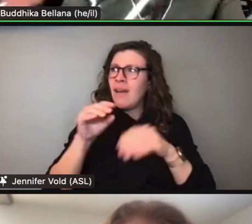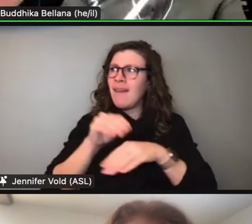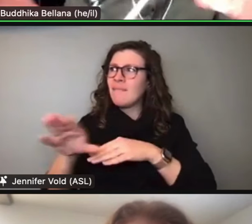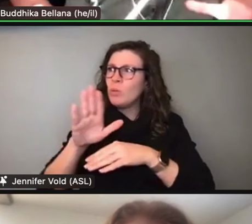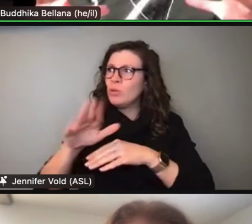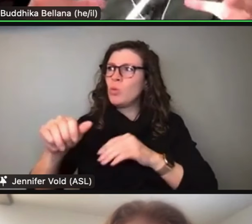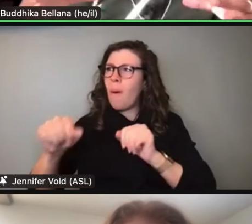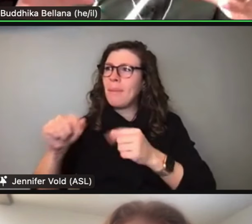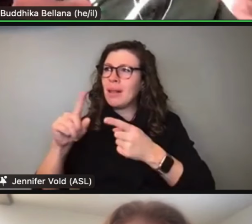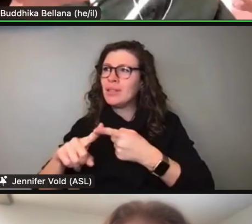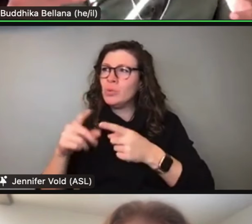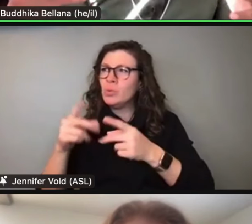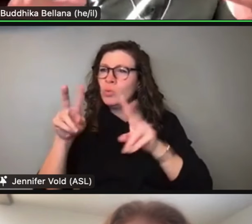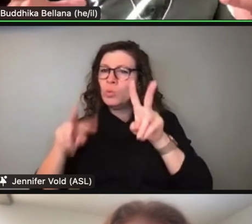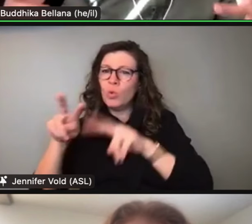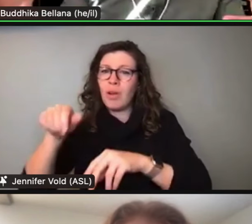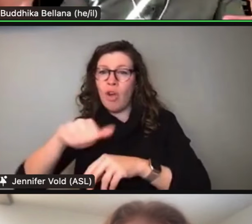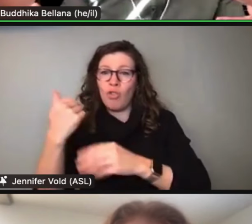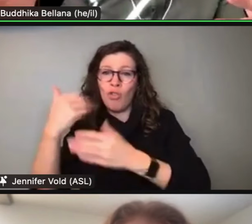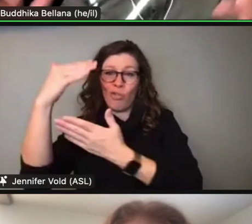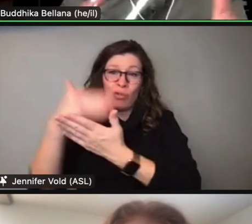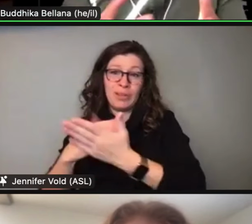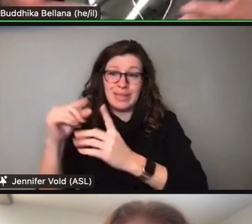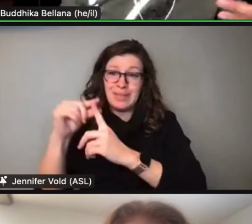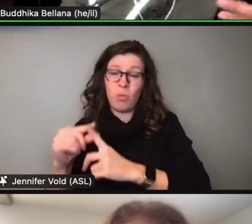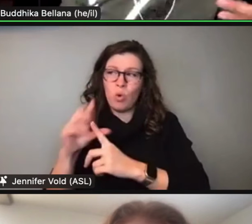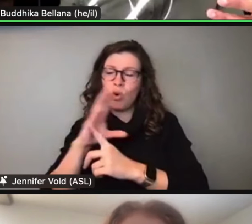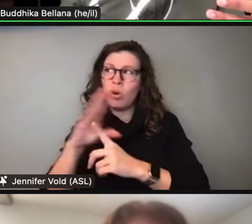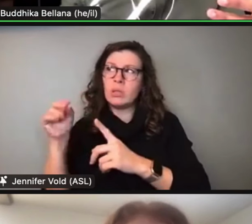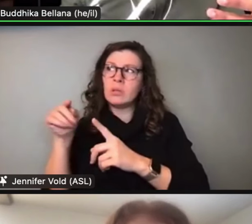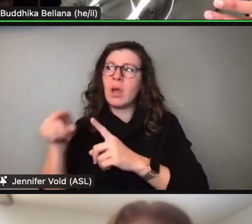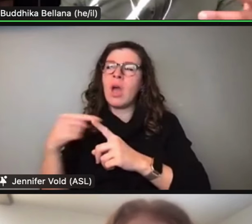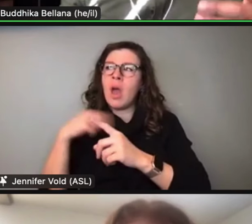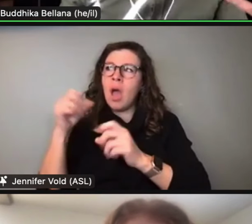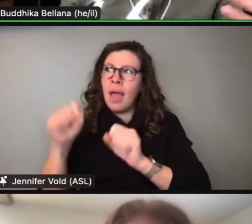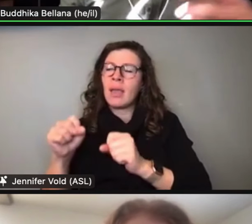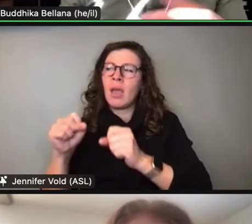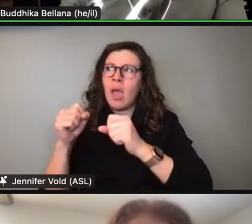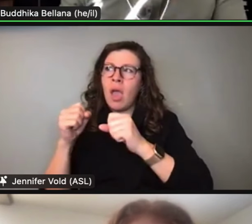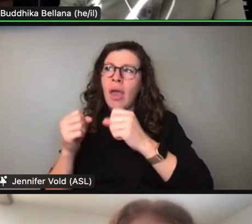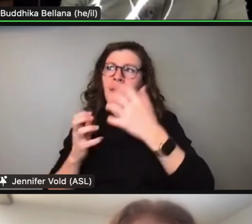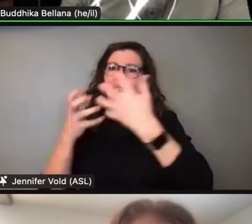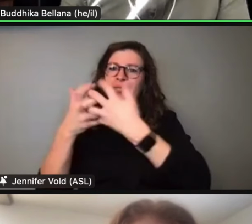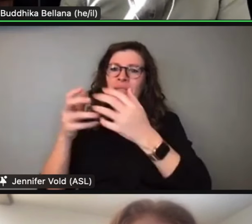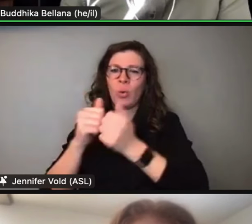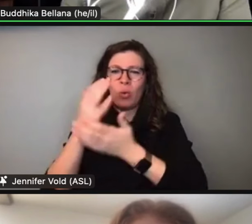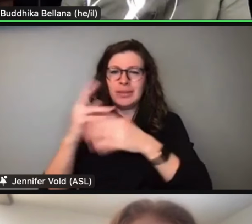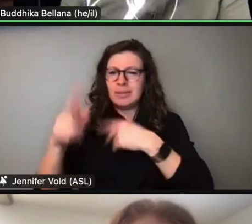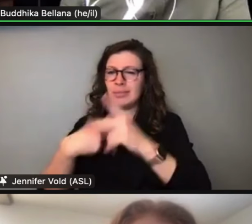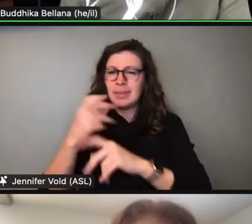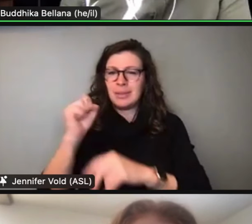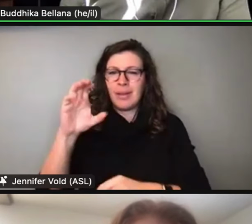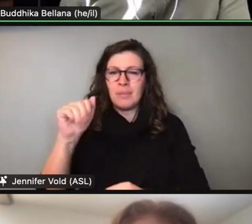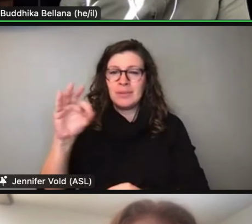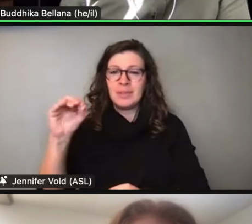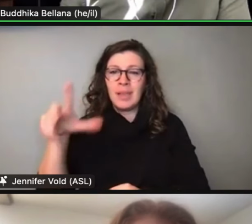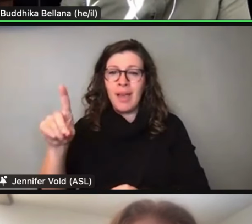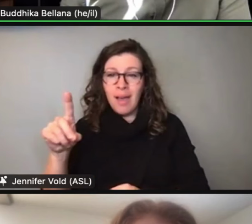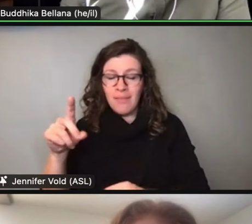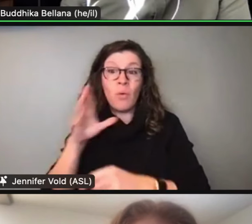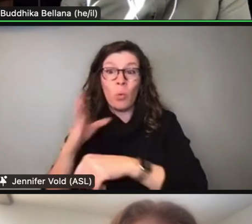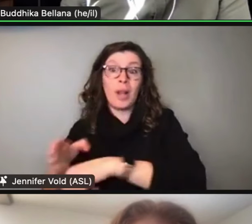and kind of embed it in some kind of meaningful structure, acting as a scaffold to improve subsequent memory. So I think that's definitely a line of work that I'm